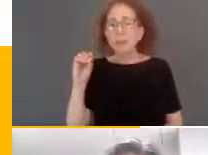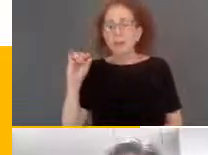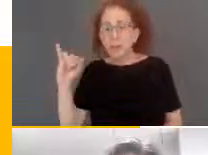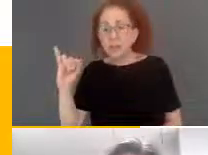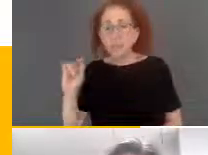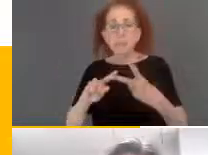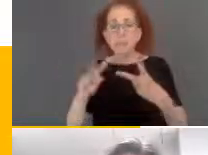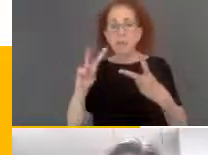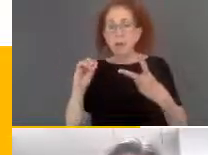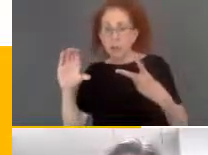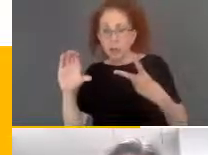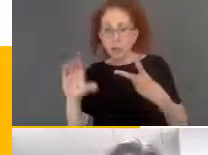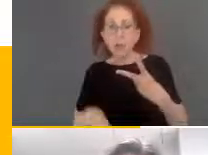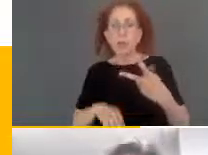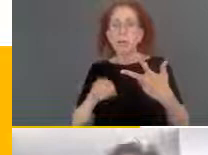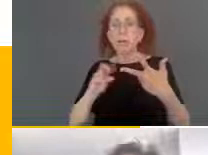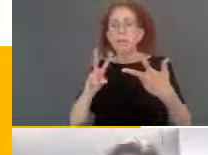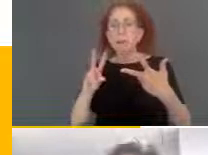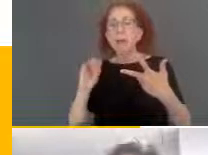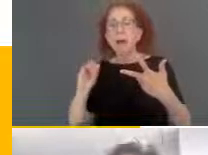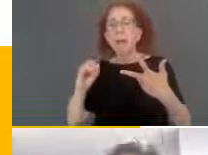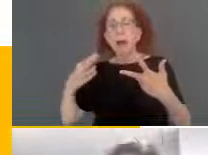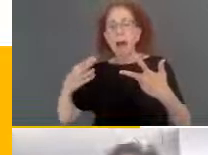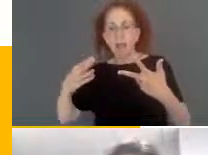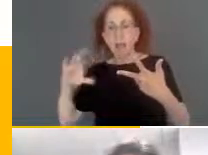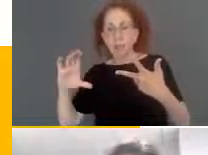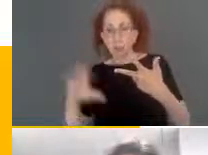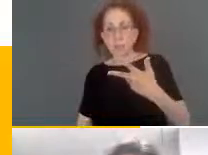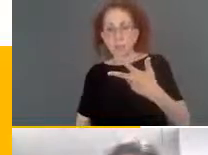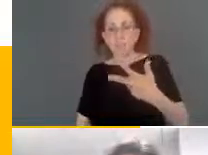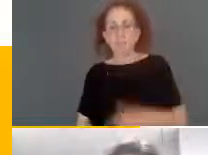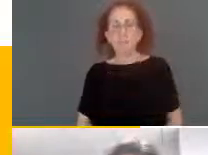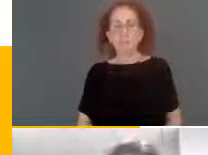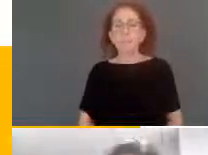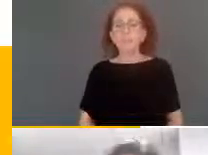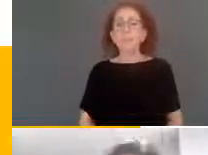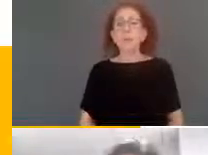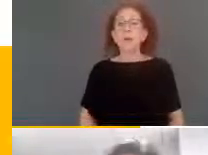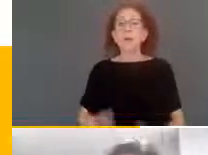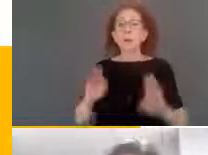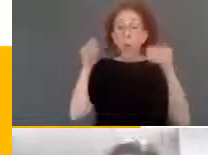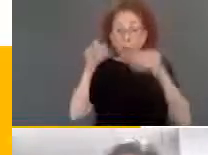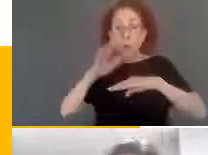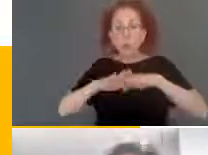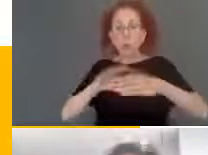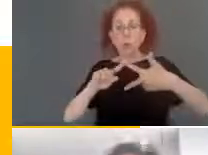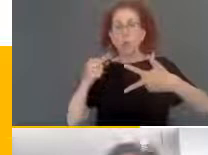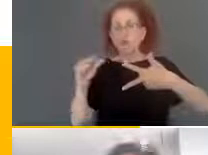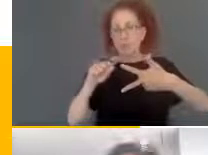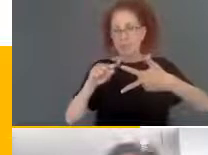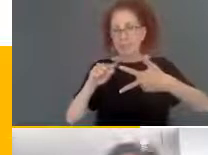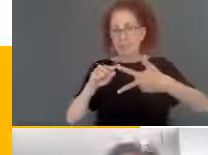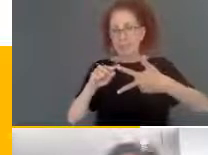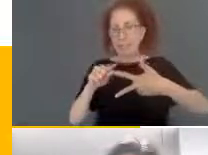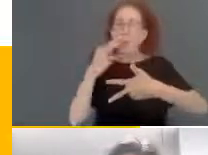of concern, and variants of high consequence. We're really going to focus on the variants of concern, but I'll just briefly kind